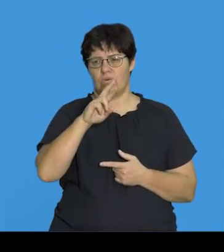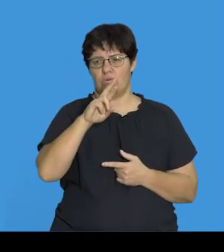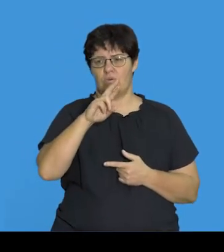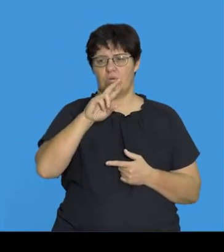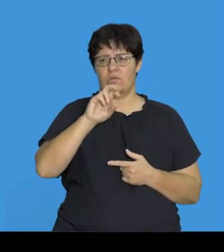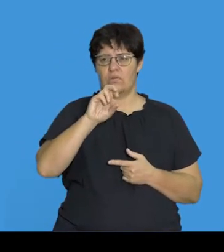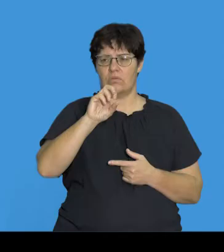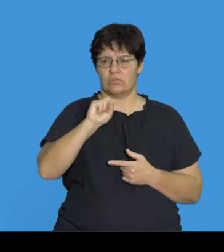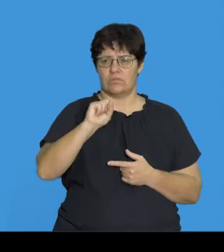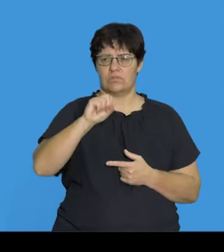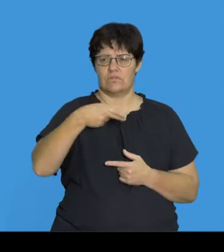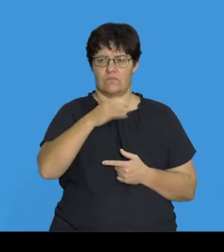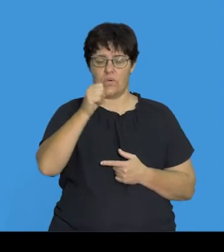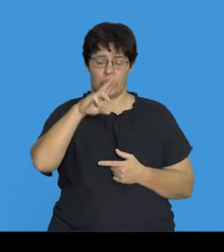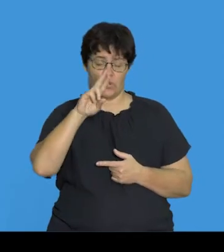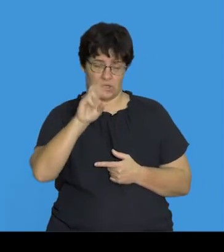We also know that